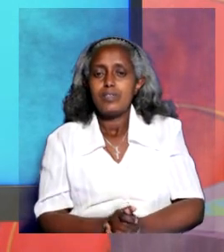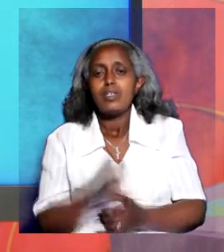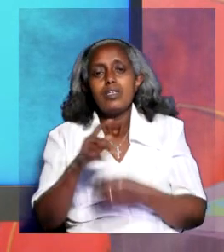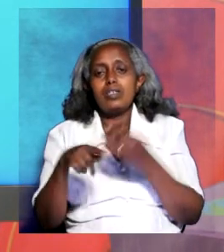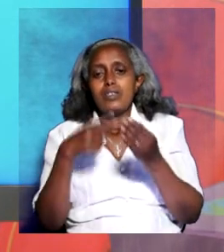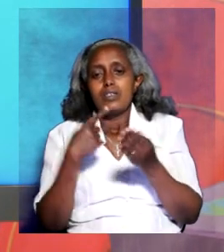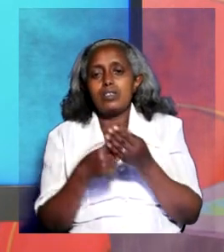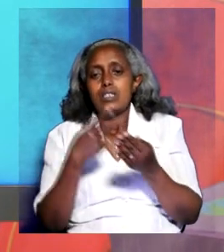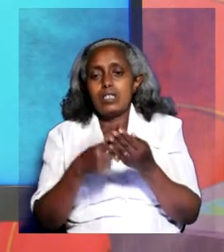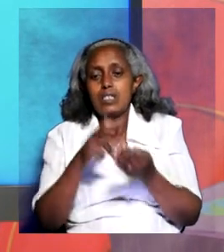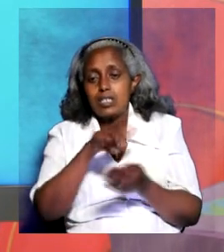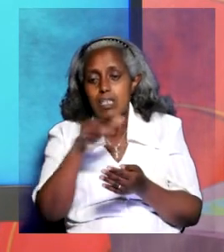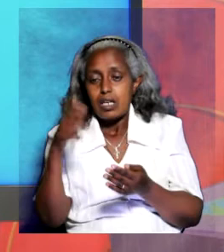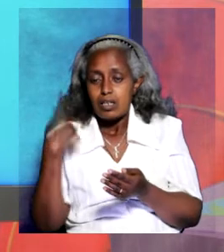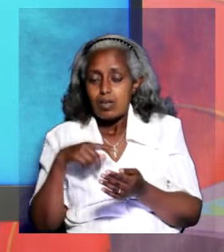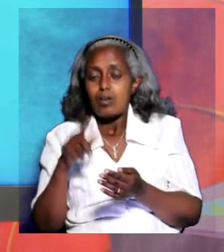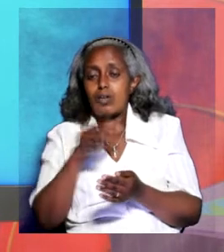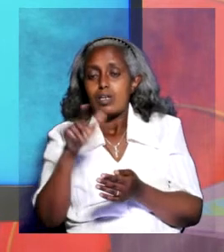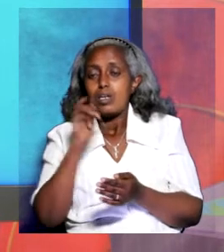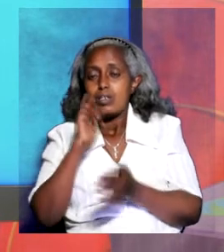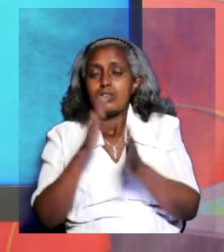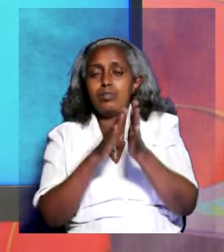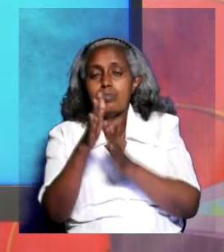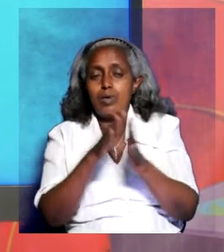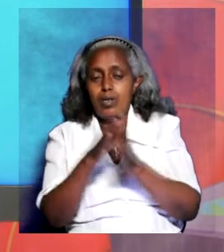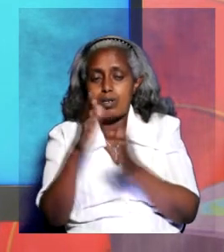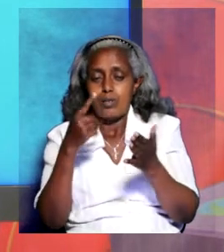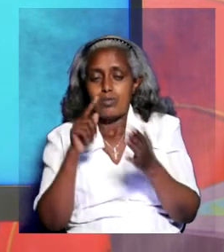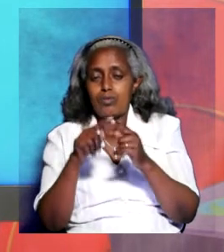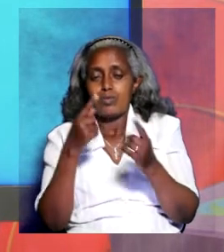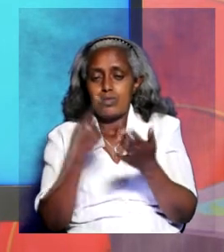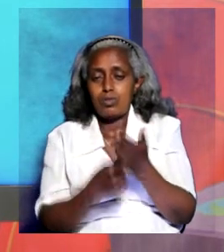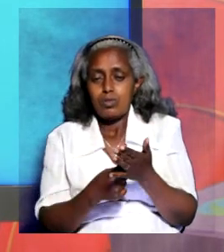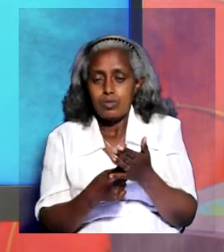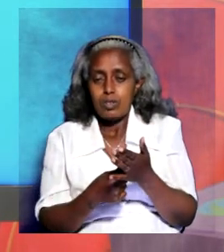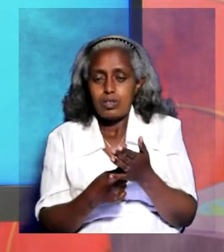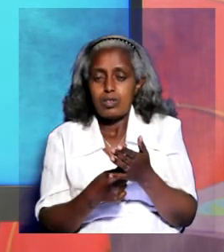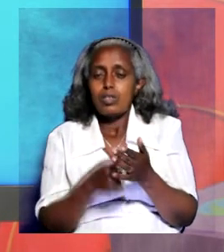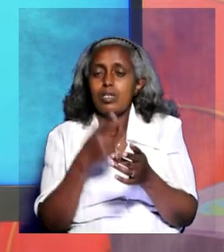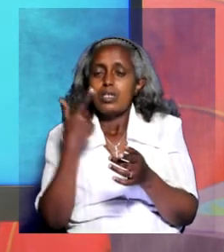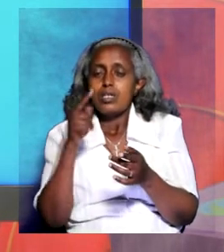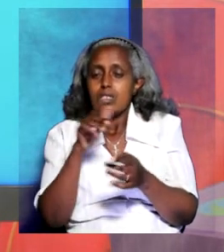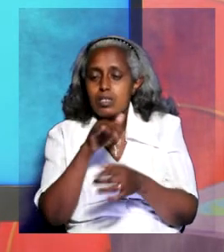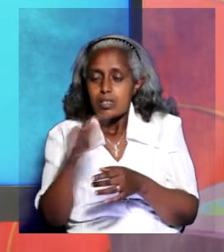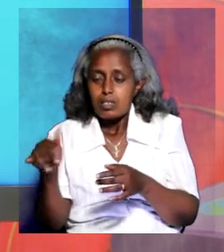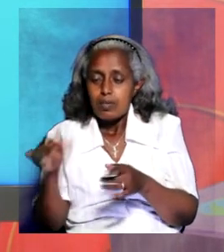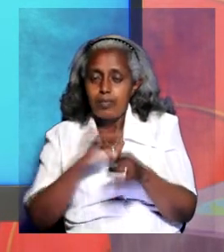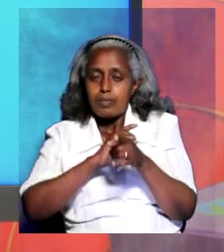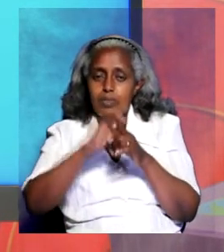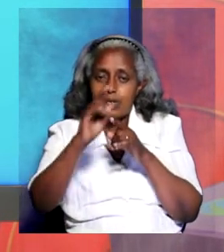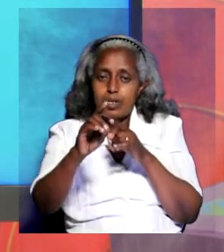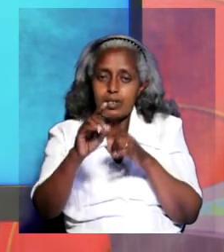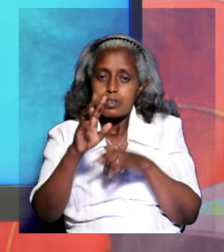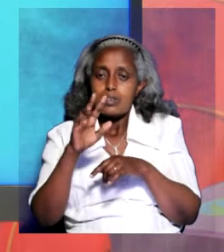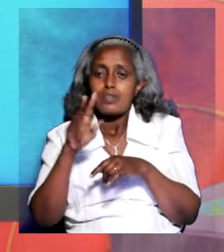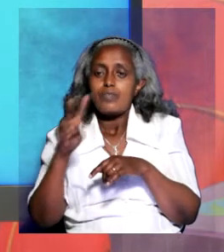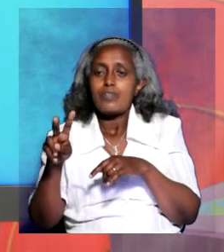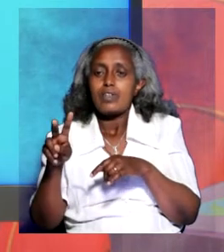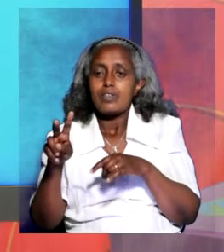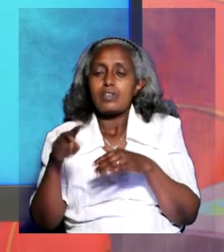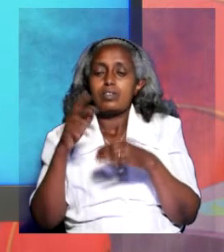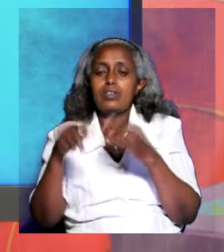Since this line, our line is parallel to this one, they will have the same direction vector.